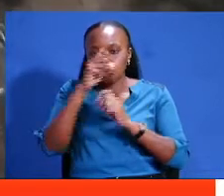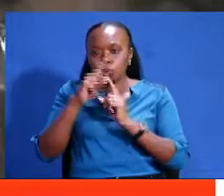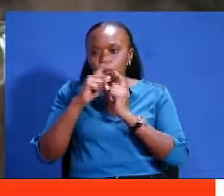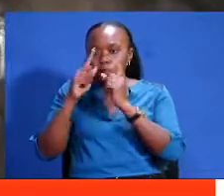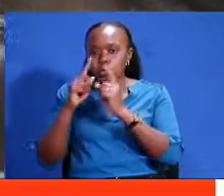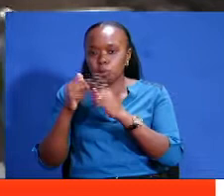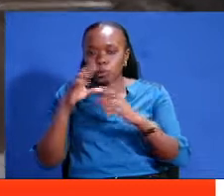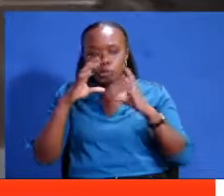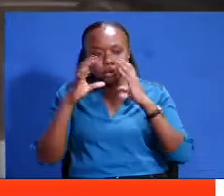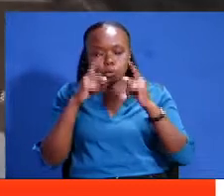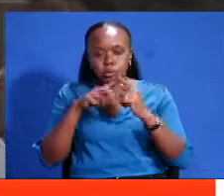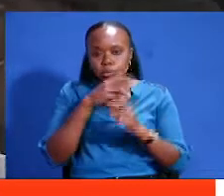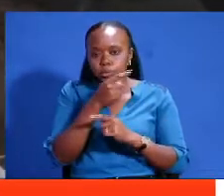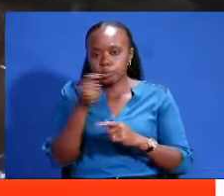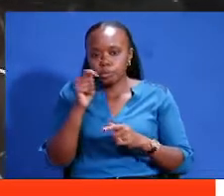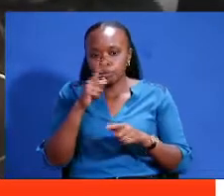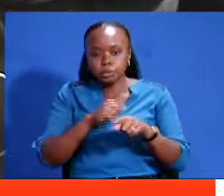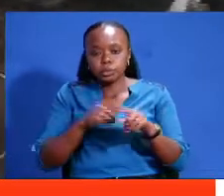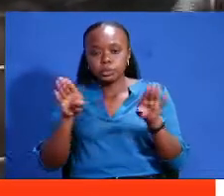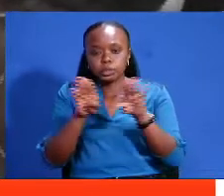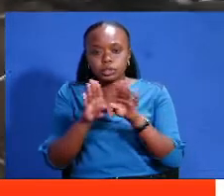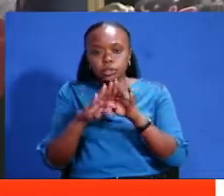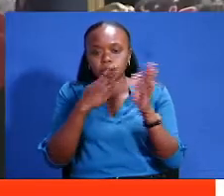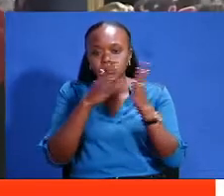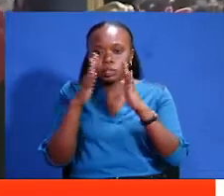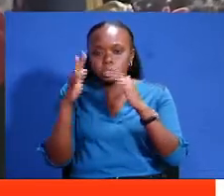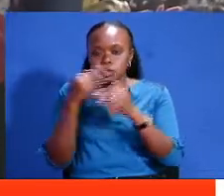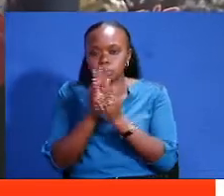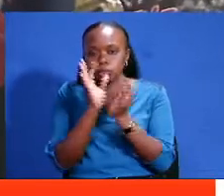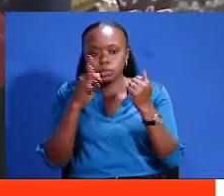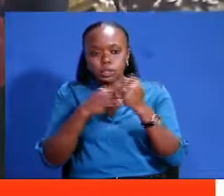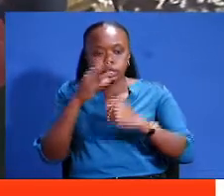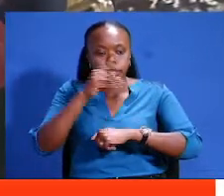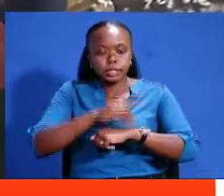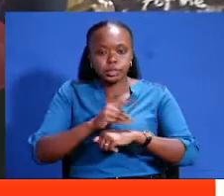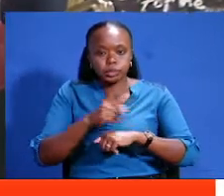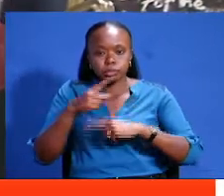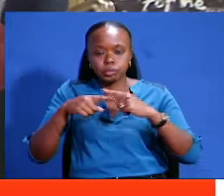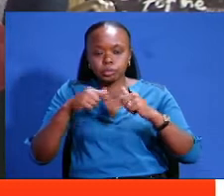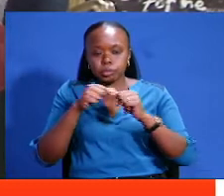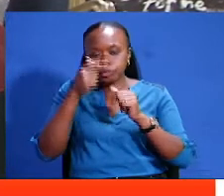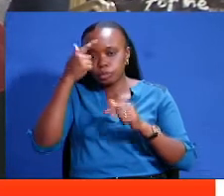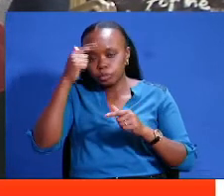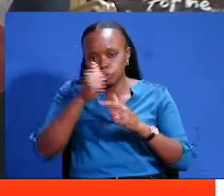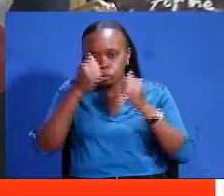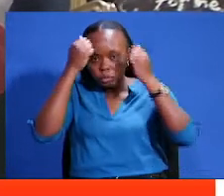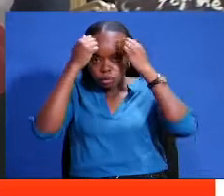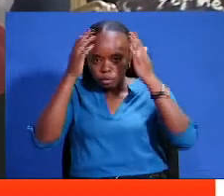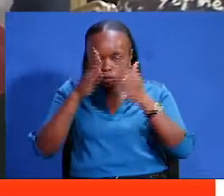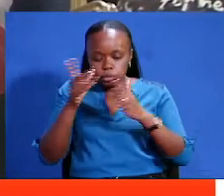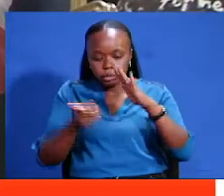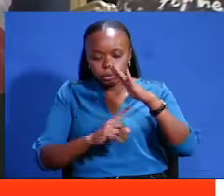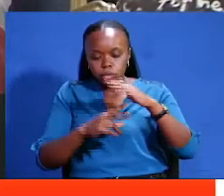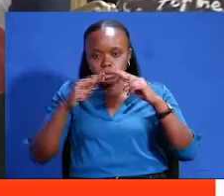campaign. Speaking to the press during the closing ceremony of a 3 days training session for the students under